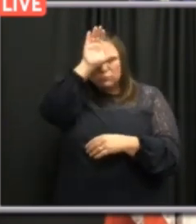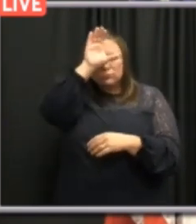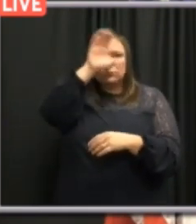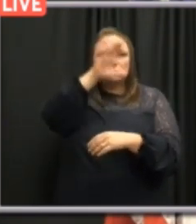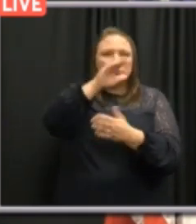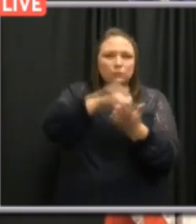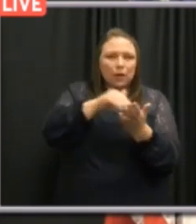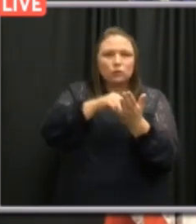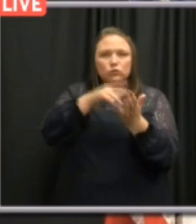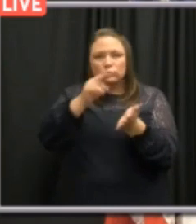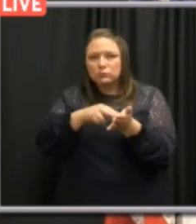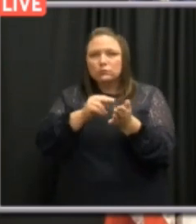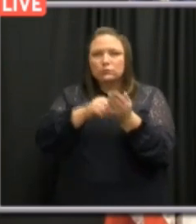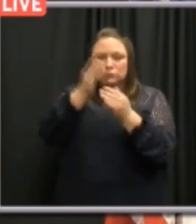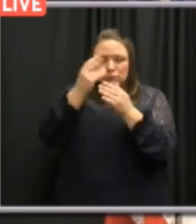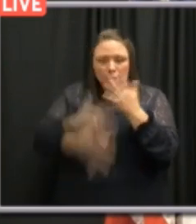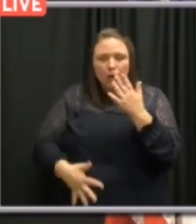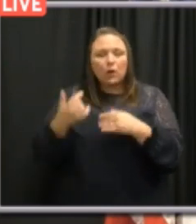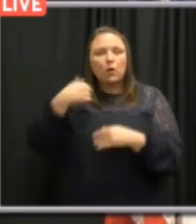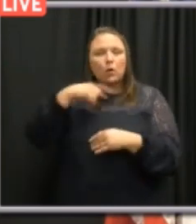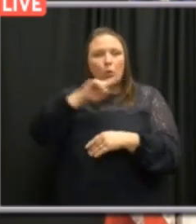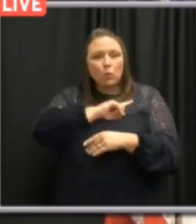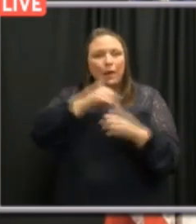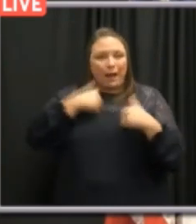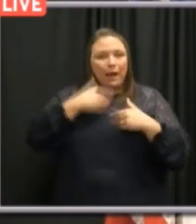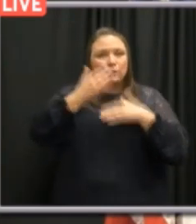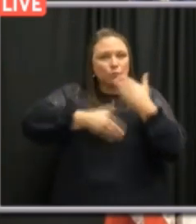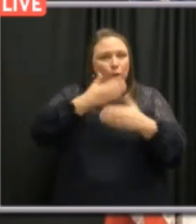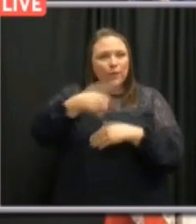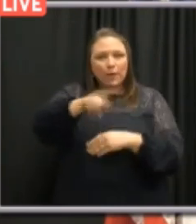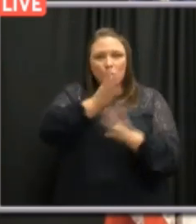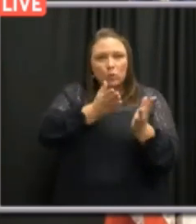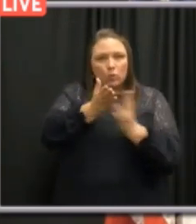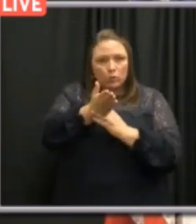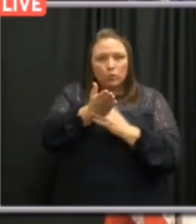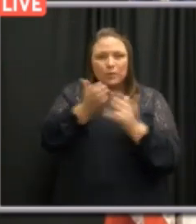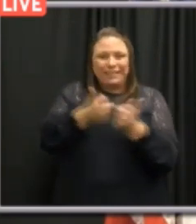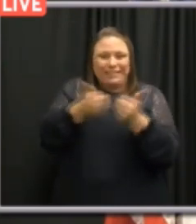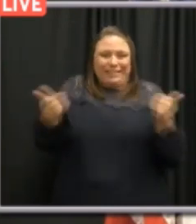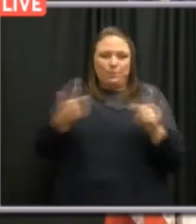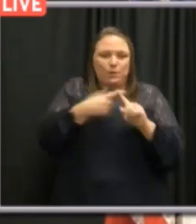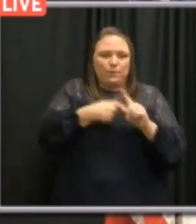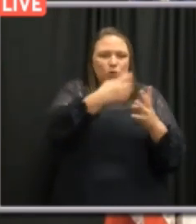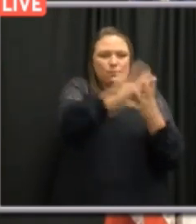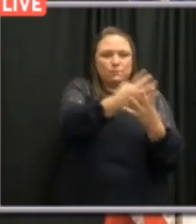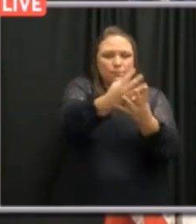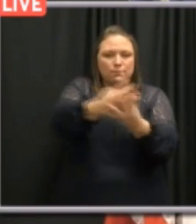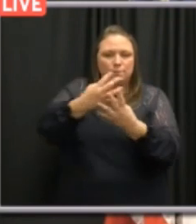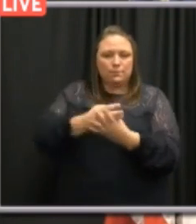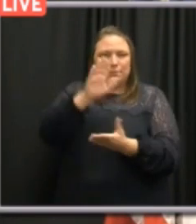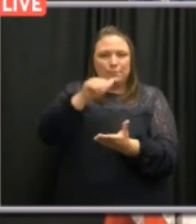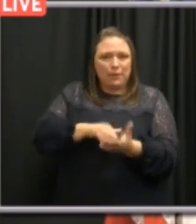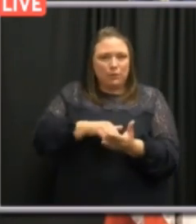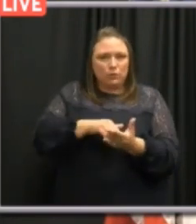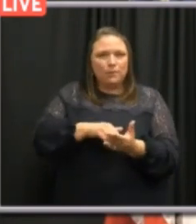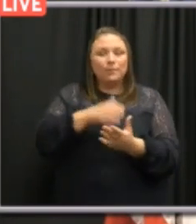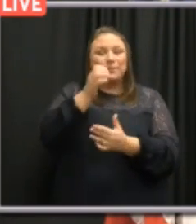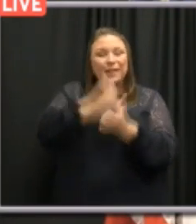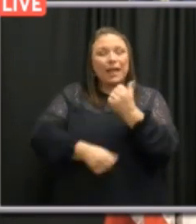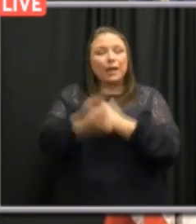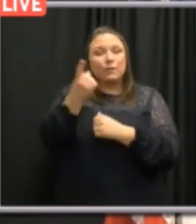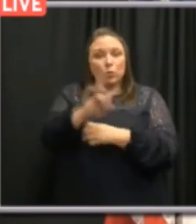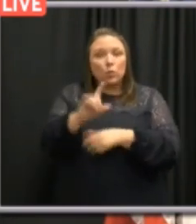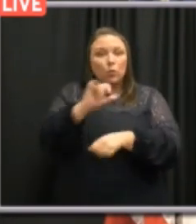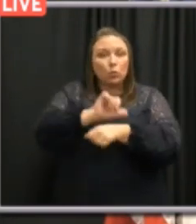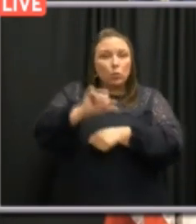is a process that we have that they go through that's independent of our community assessment system. And I think every place of employment